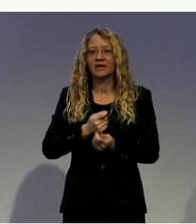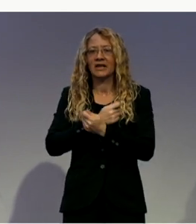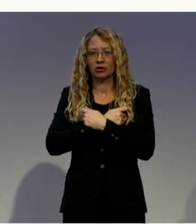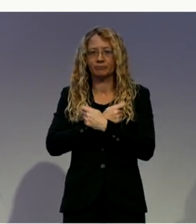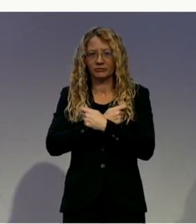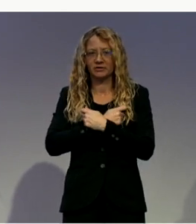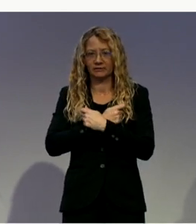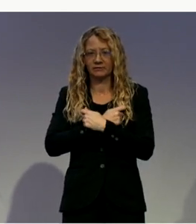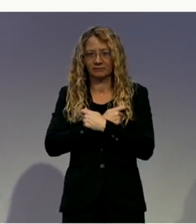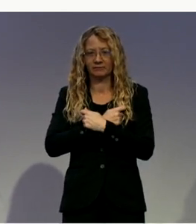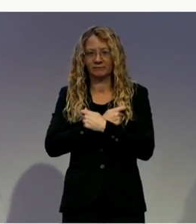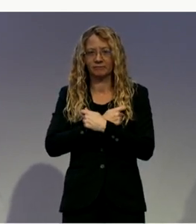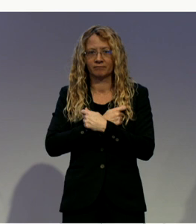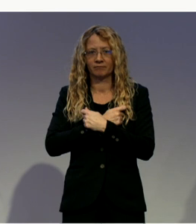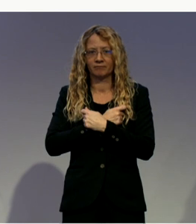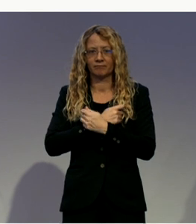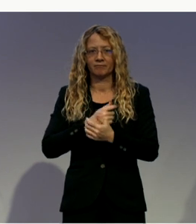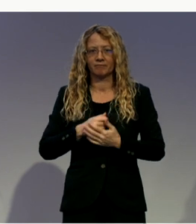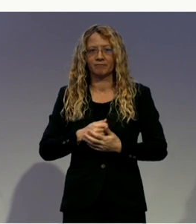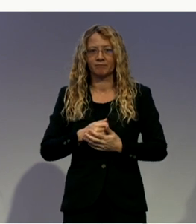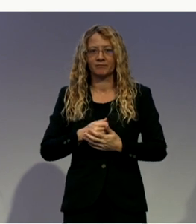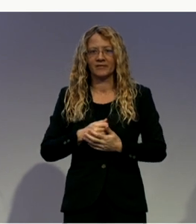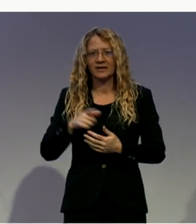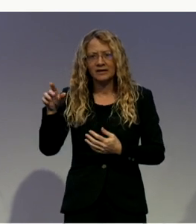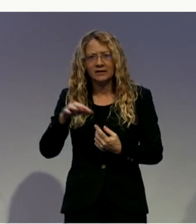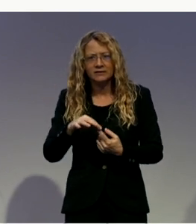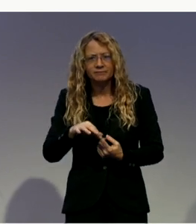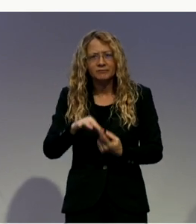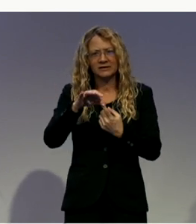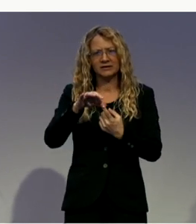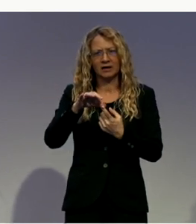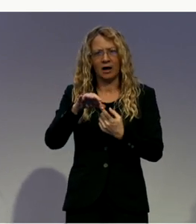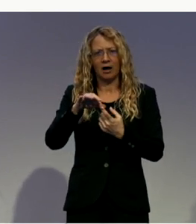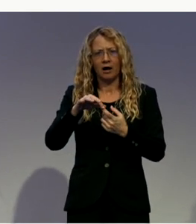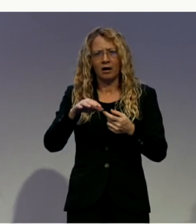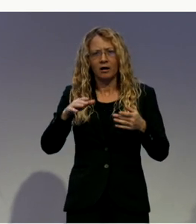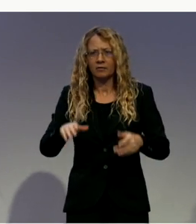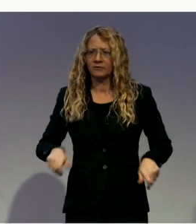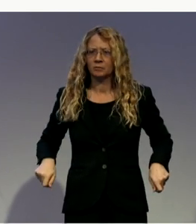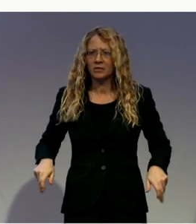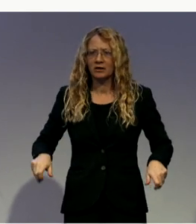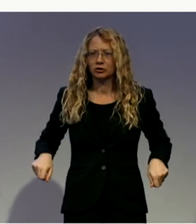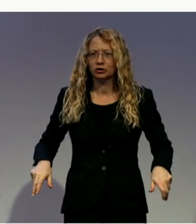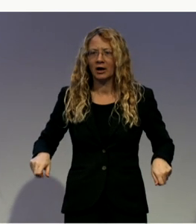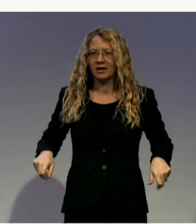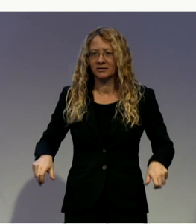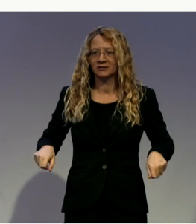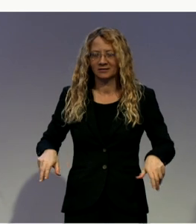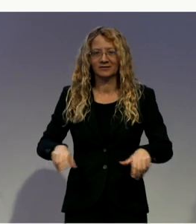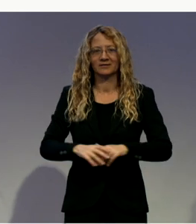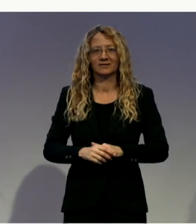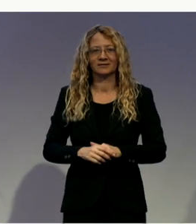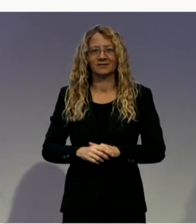special concentration is on wheelchair users. Not only their board, but also their organization